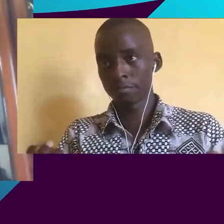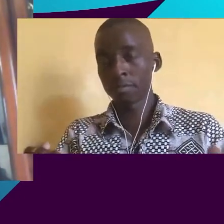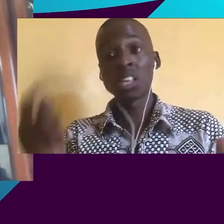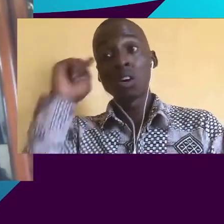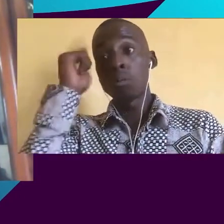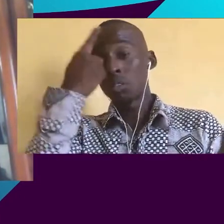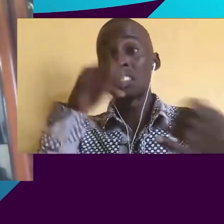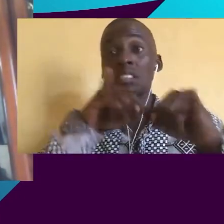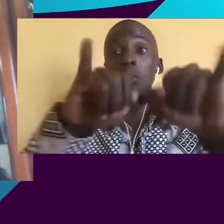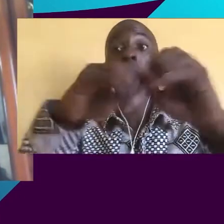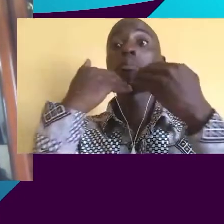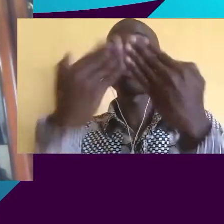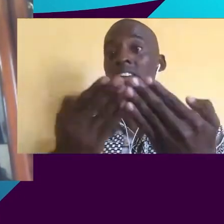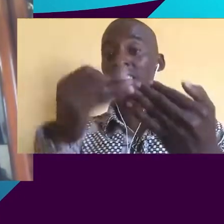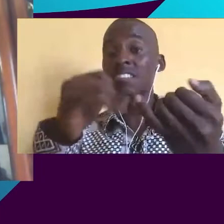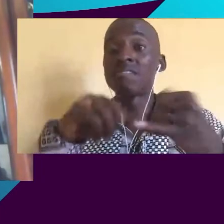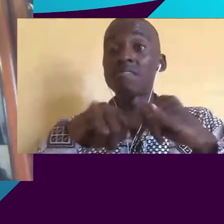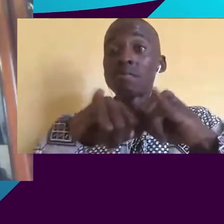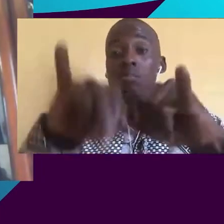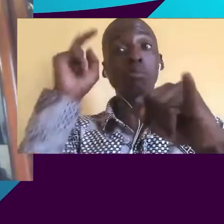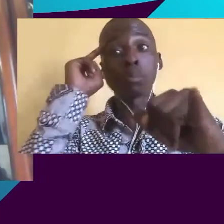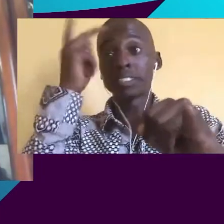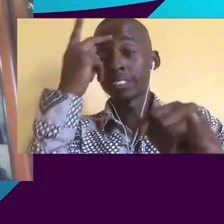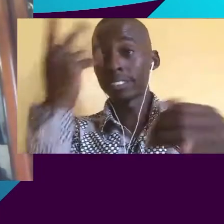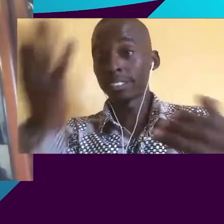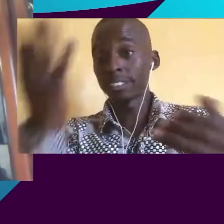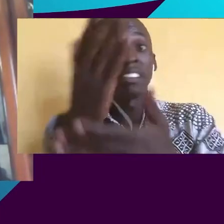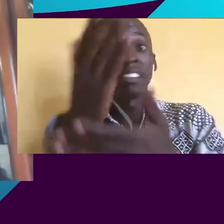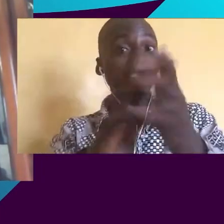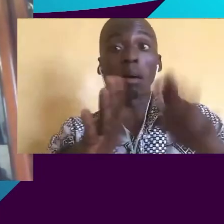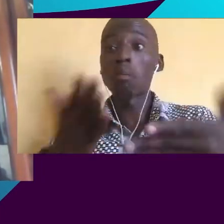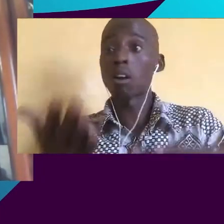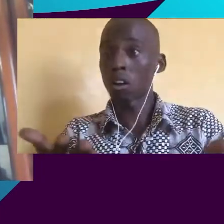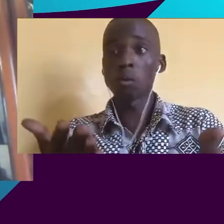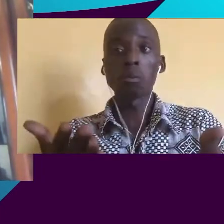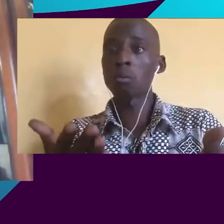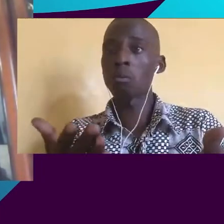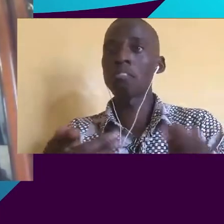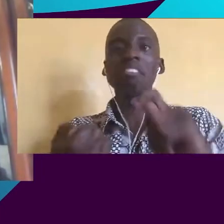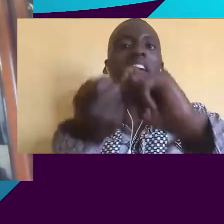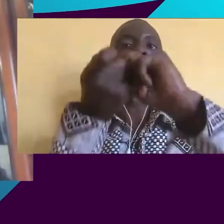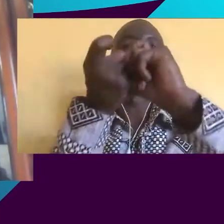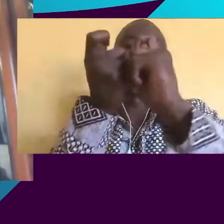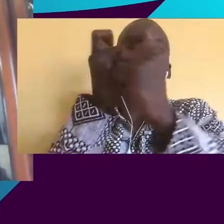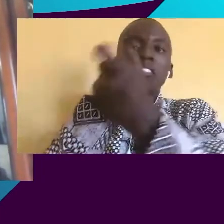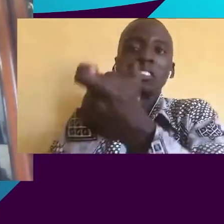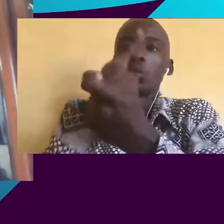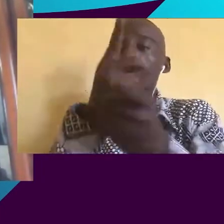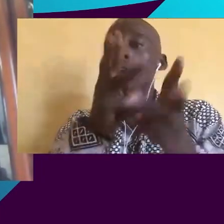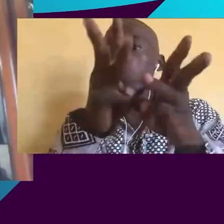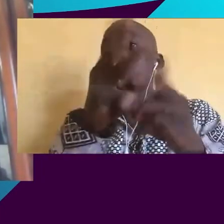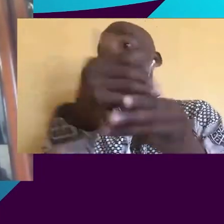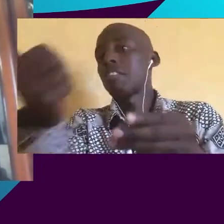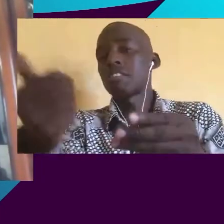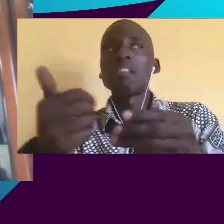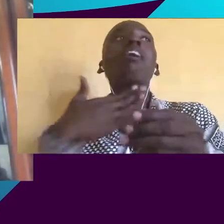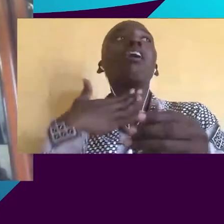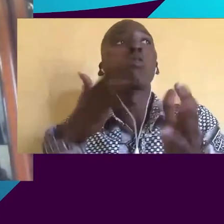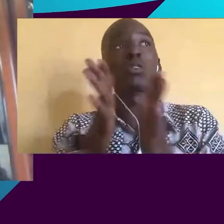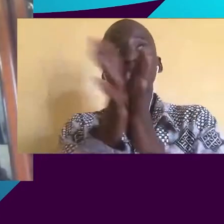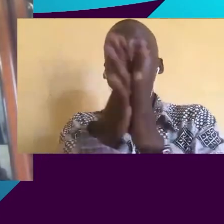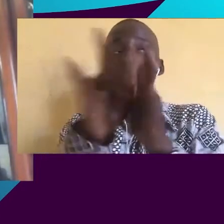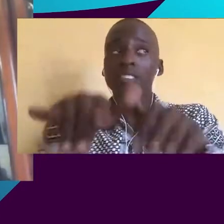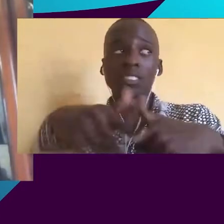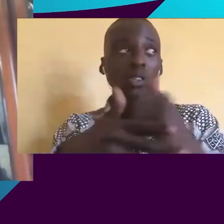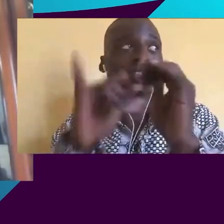they are enforced, somehow, somewhere, they are tilted on one side and not on the other side. I wanted to bring these ones out so that at the end of the